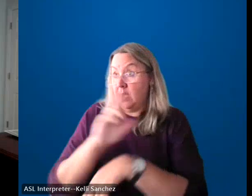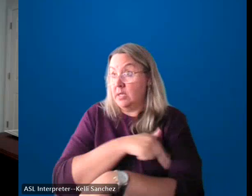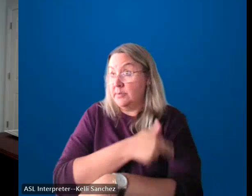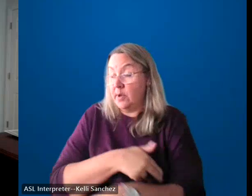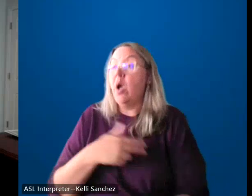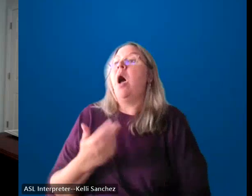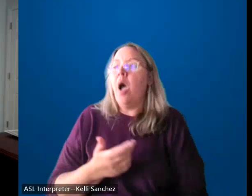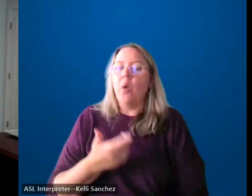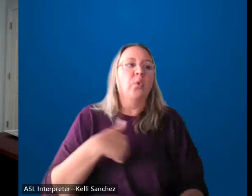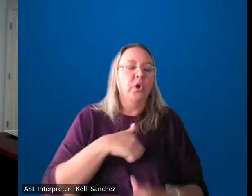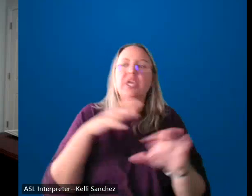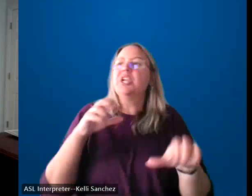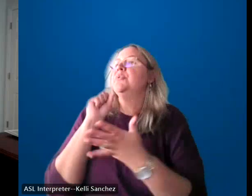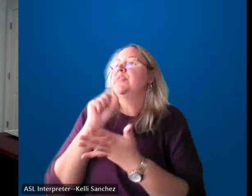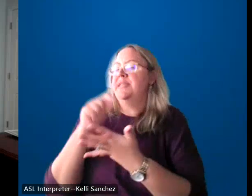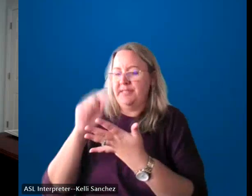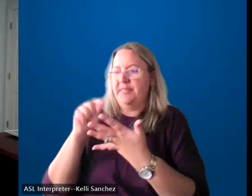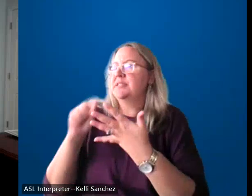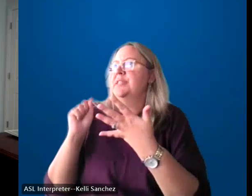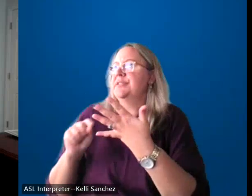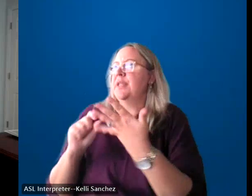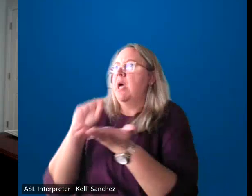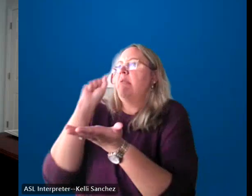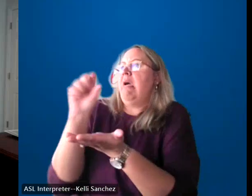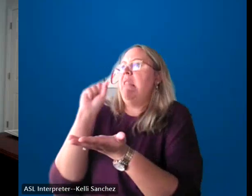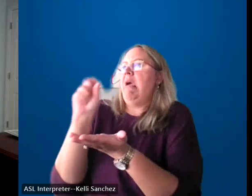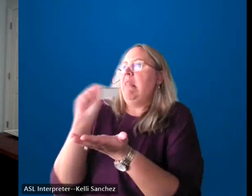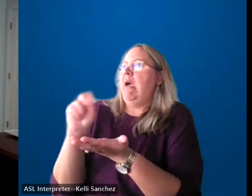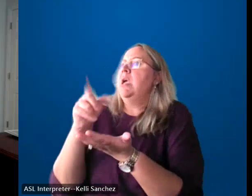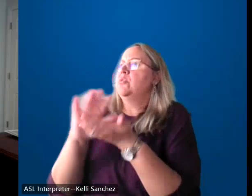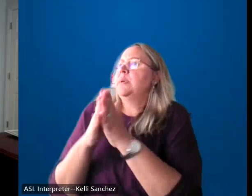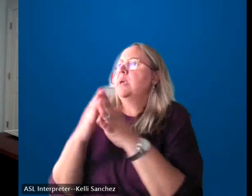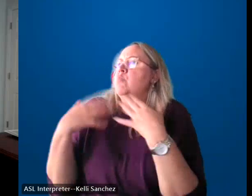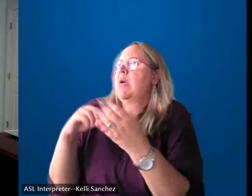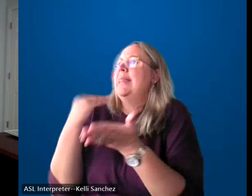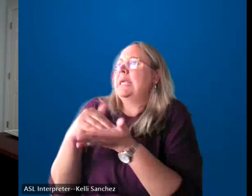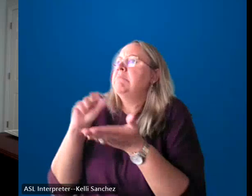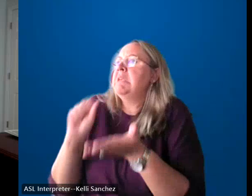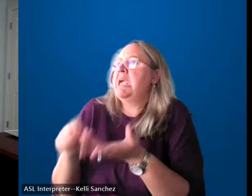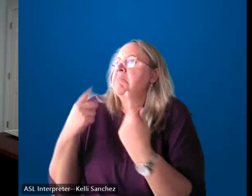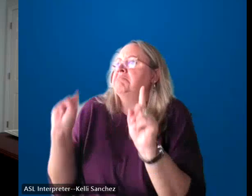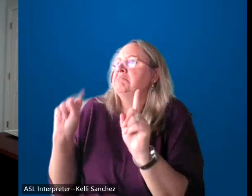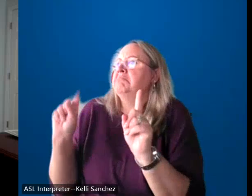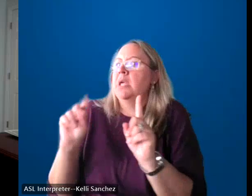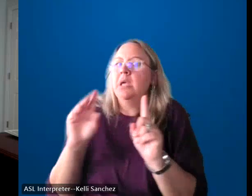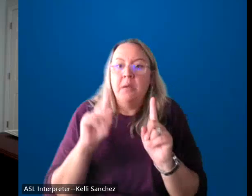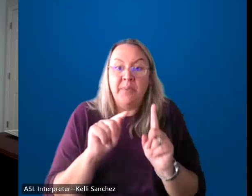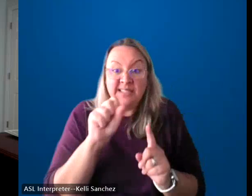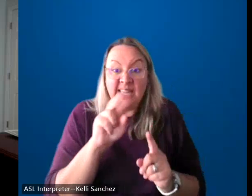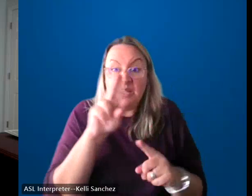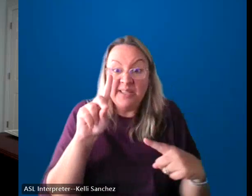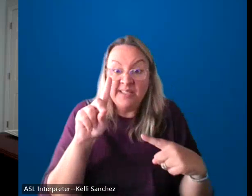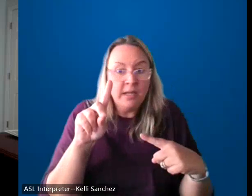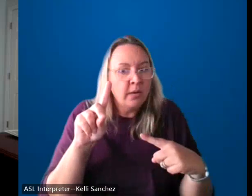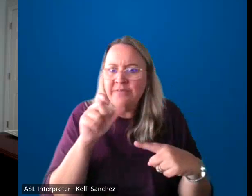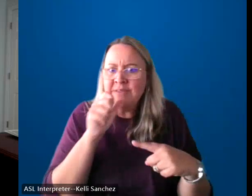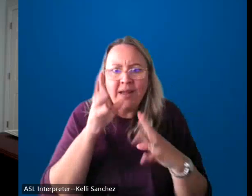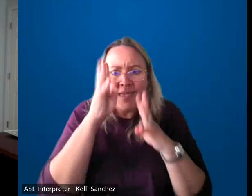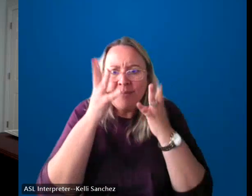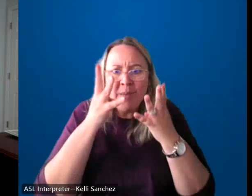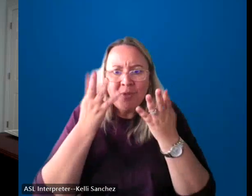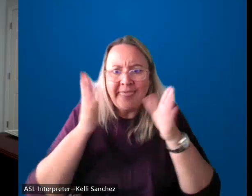how we're going to get you back to wellness. And I just don't feel like we've quite achieved that with substance use disorders yet. And